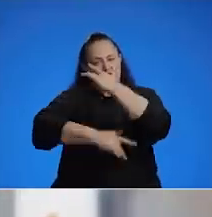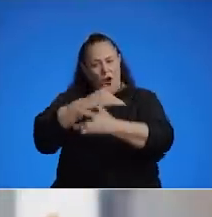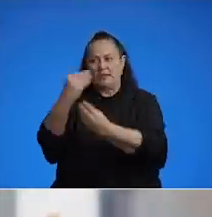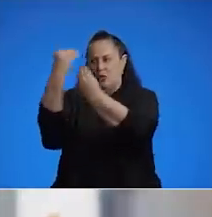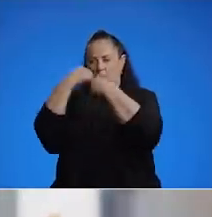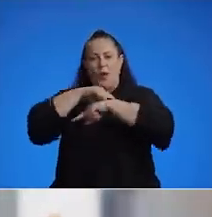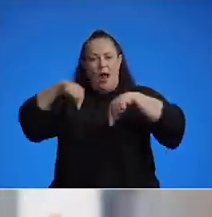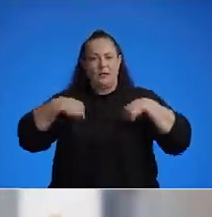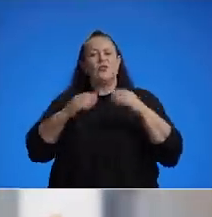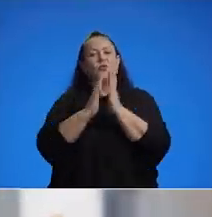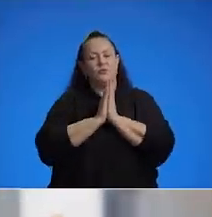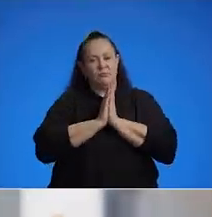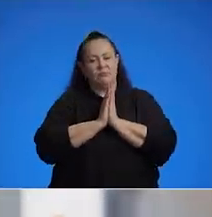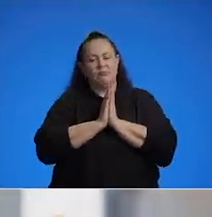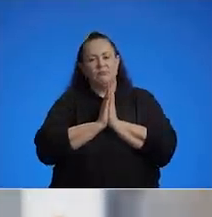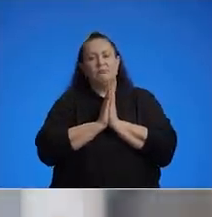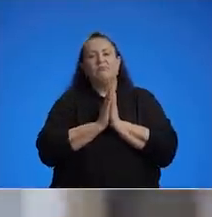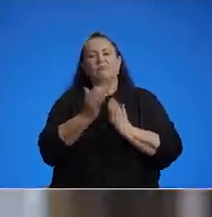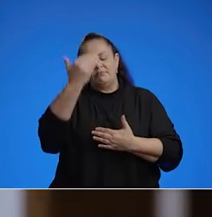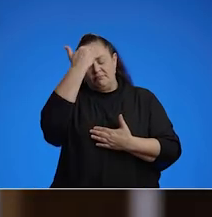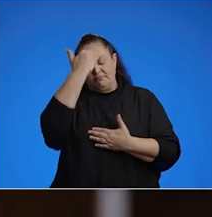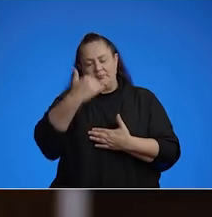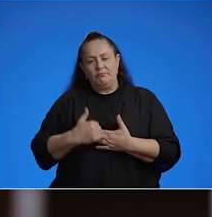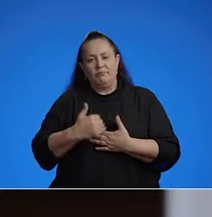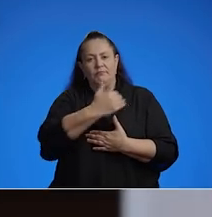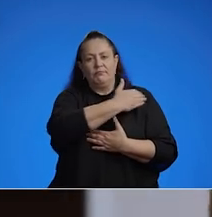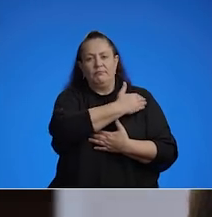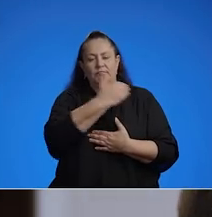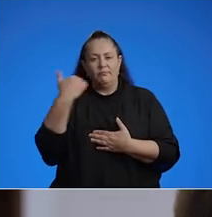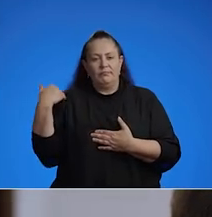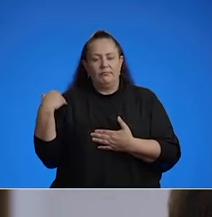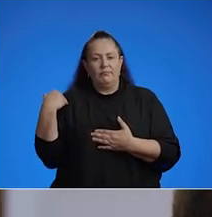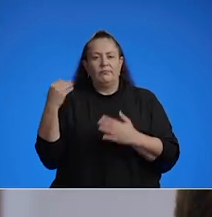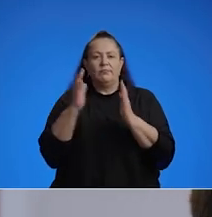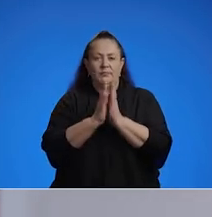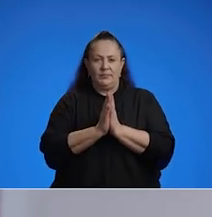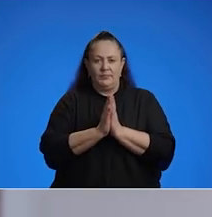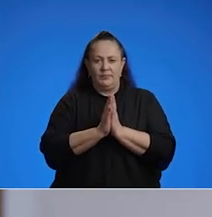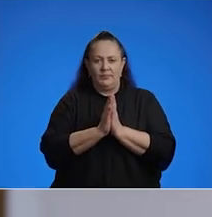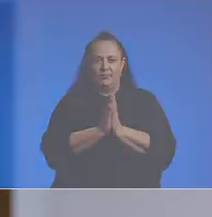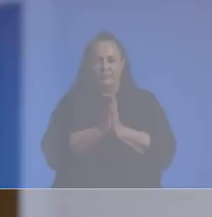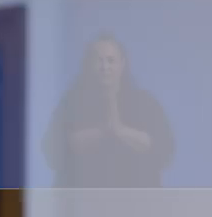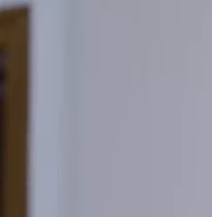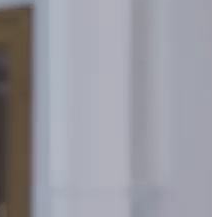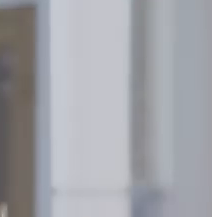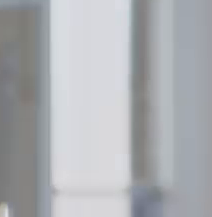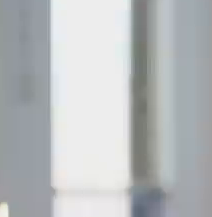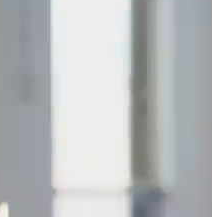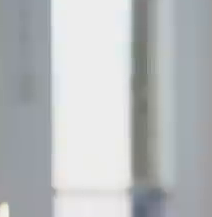has taught us. In the name of the Father, and of the Son, and of the Holy Spirit. Amen.